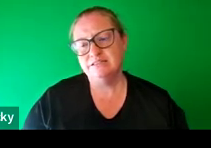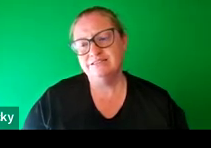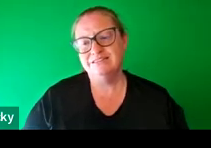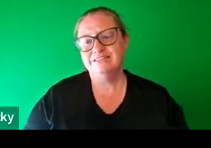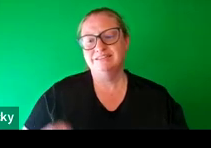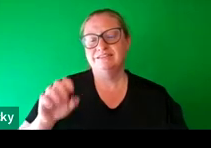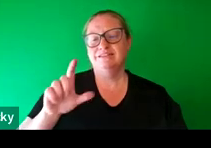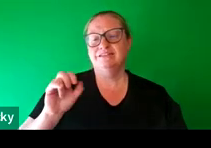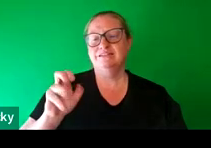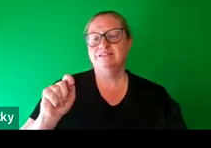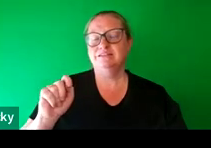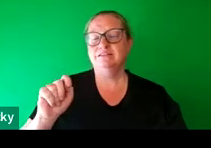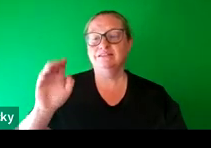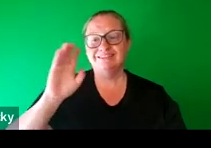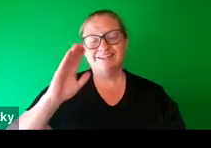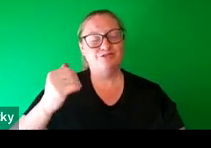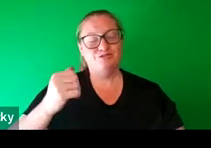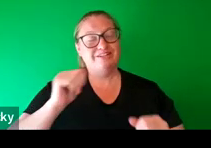Trying unsuccessfully to unmute.